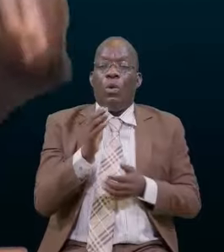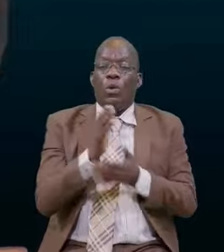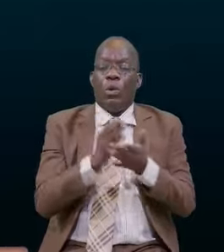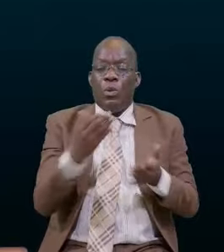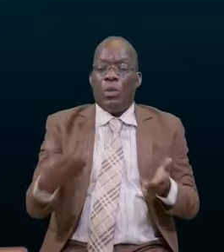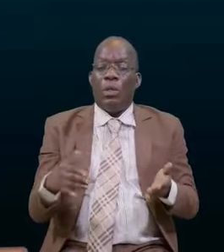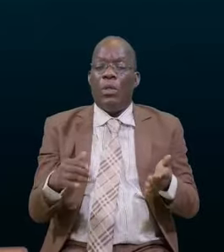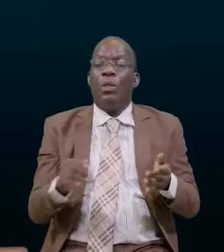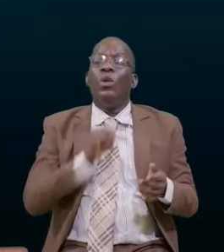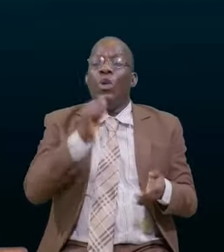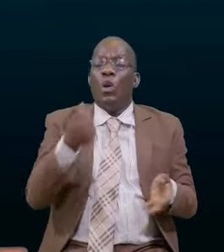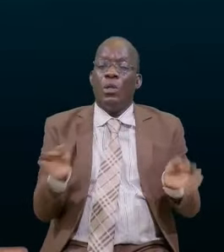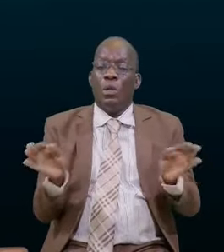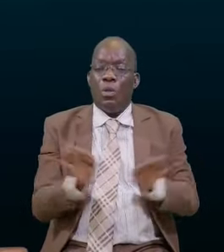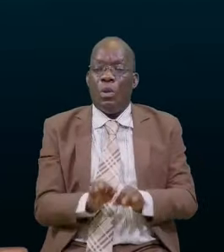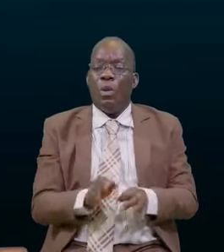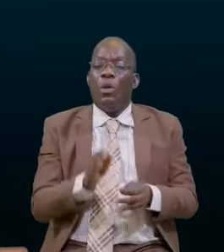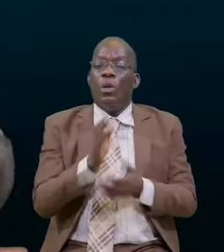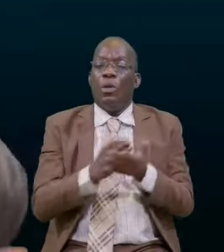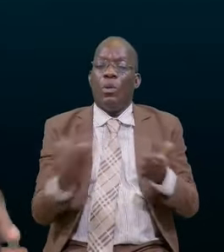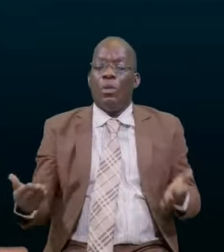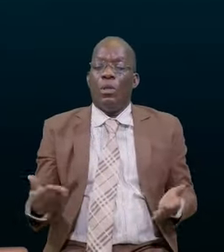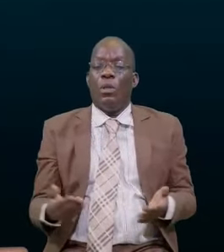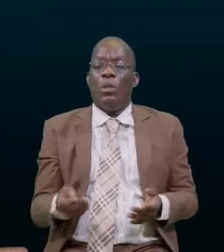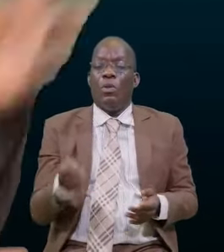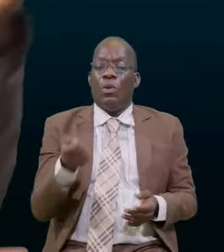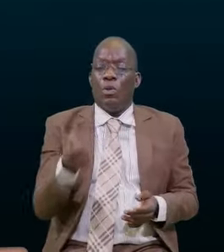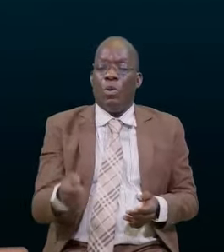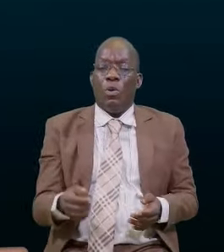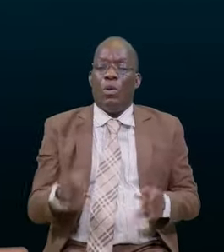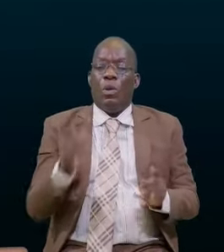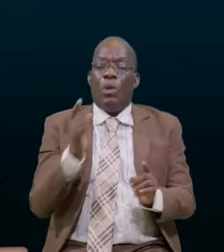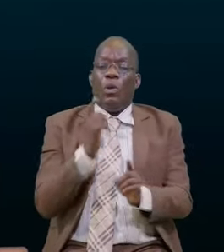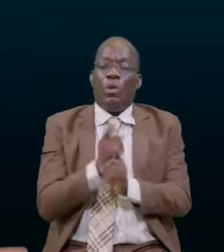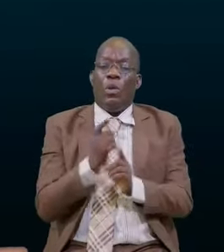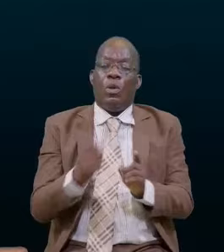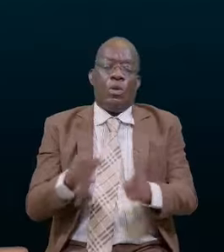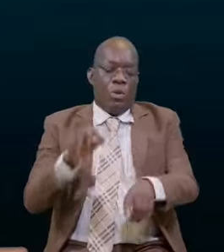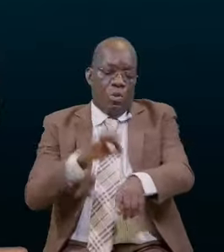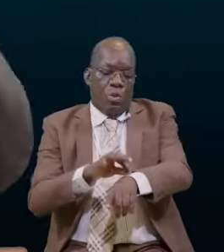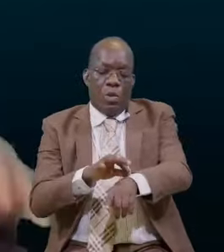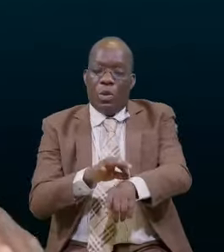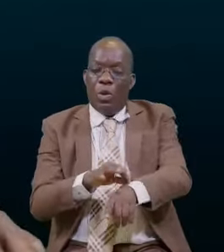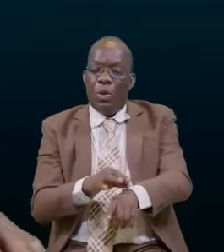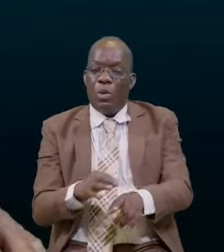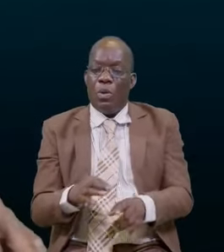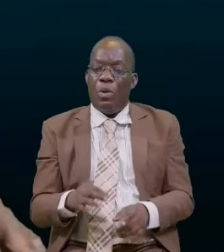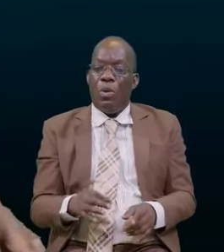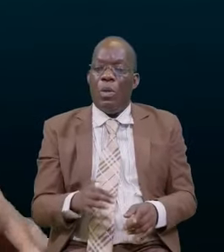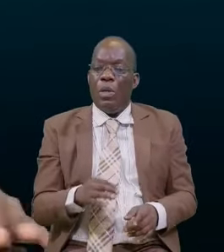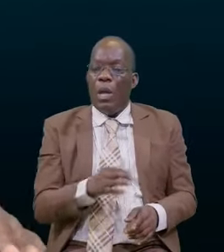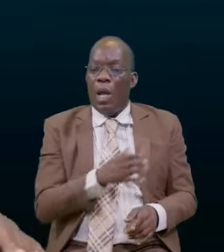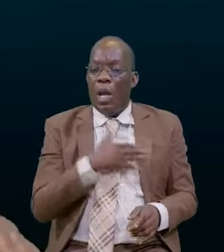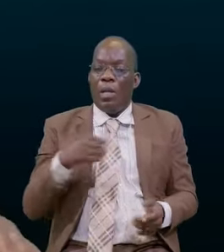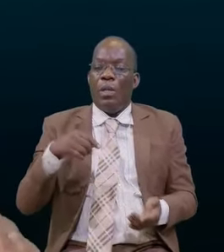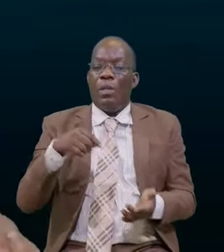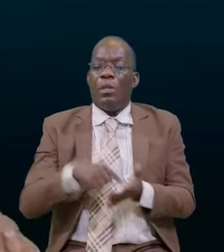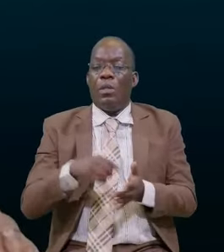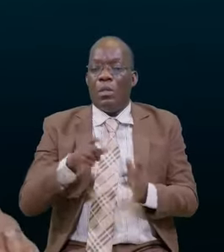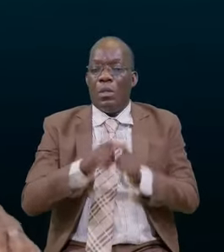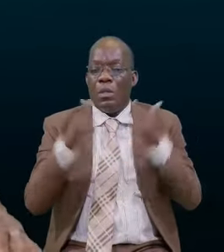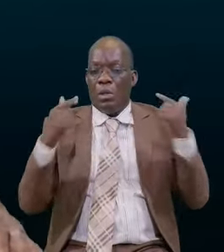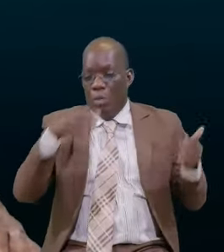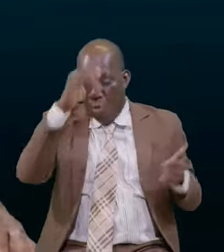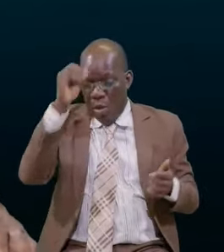something insignificant mosquito just beat him and that's what terminated the the life of this great man Alexander